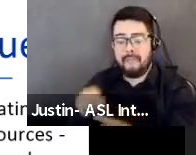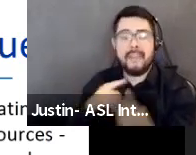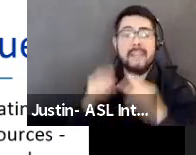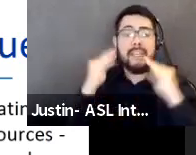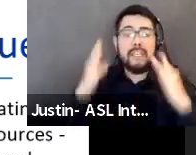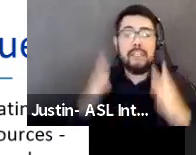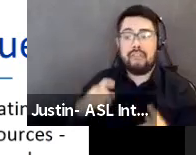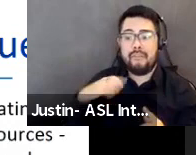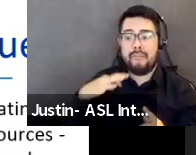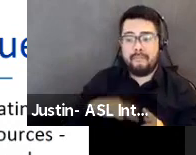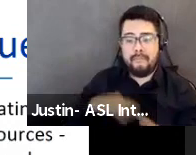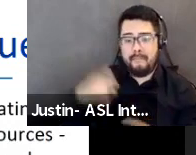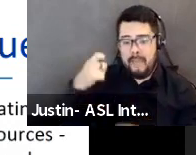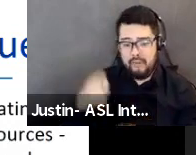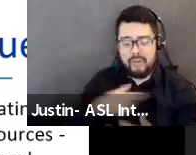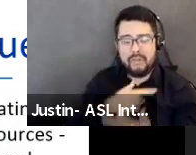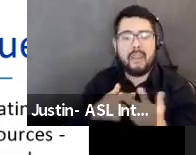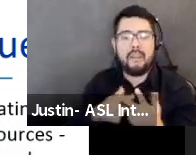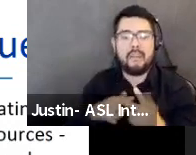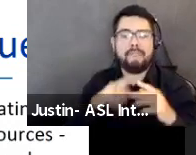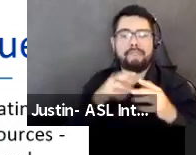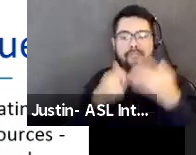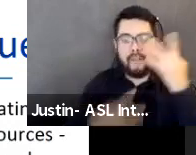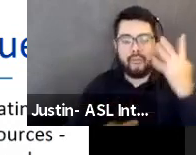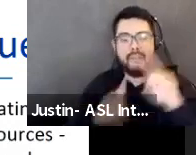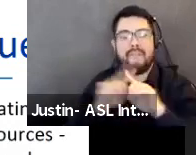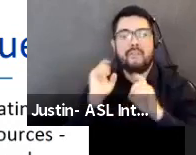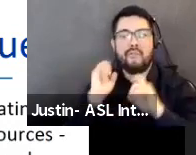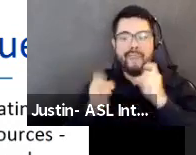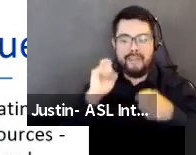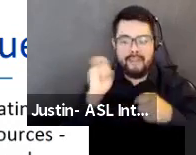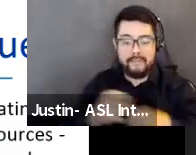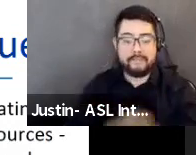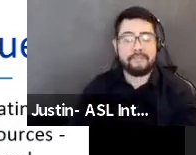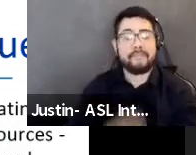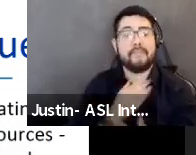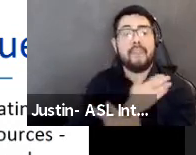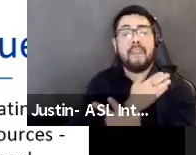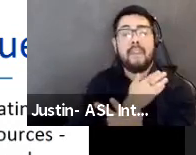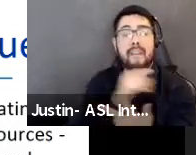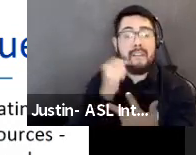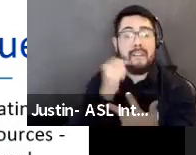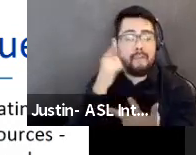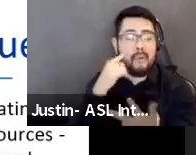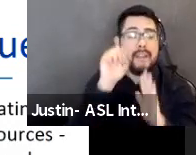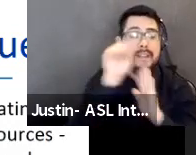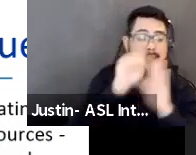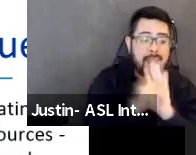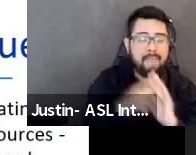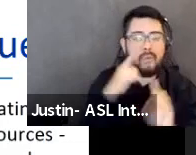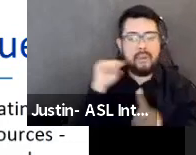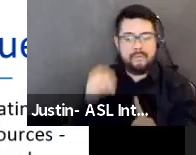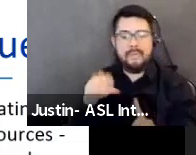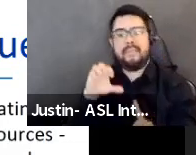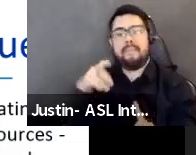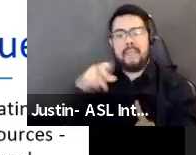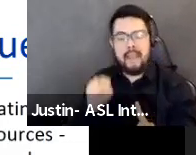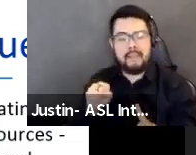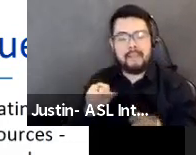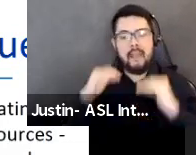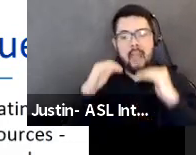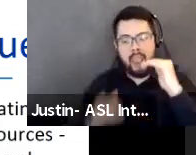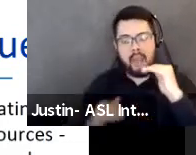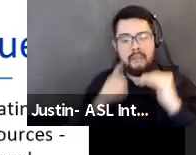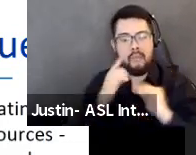costs and a variety of categorical grants the state revenue in illinois and cps in particular represents a lower portion of